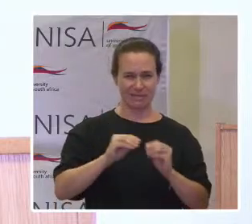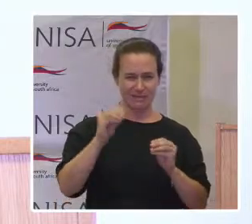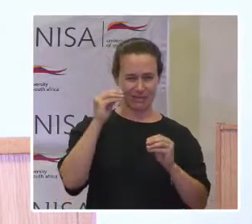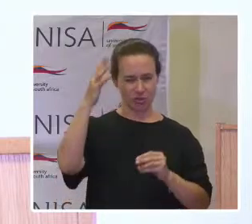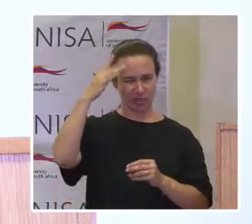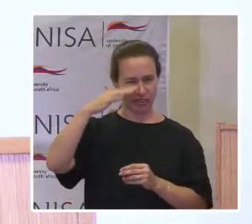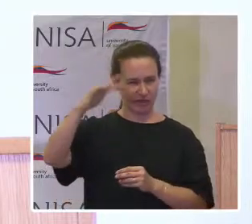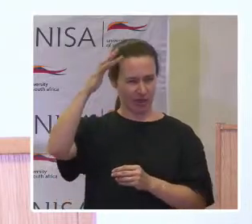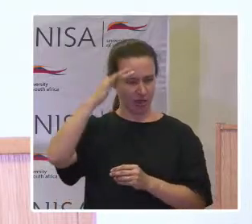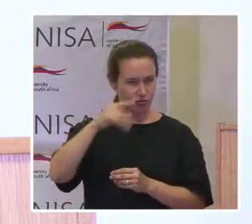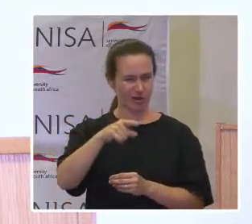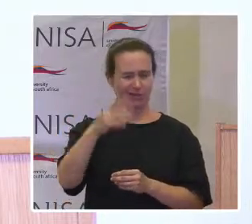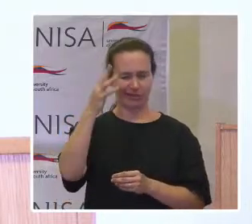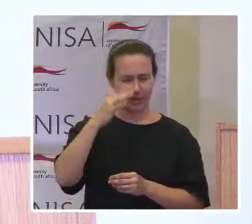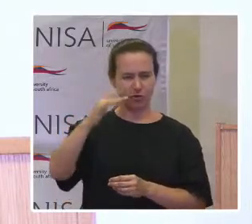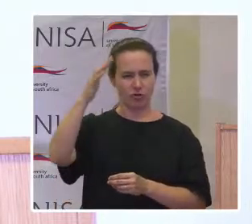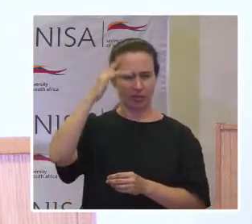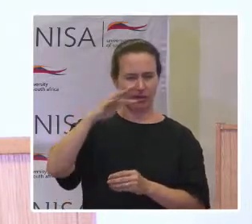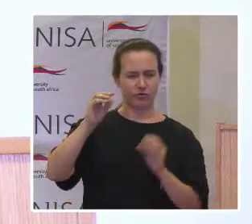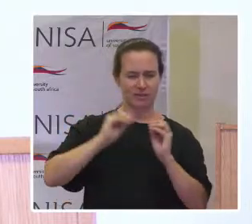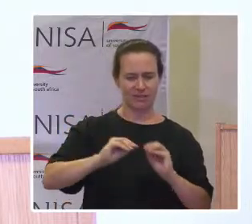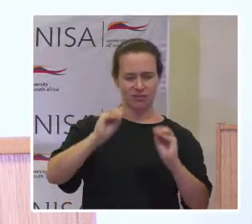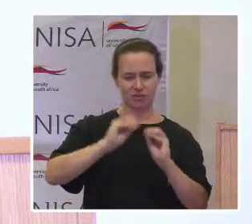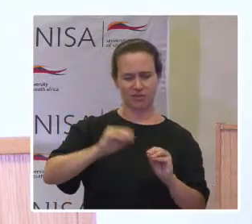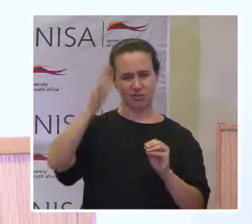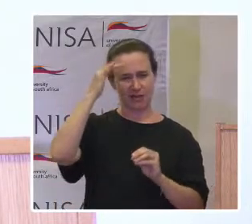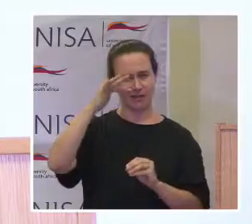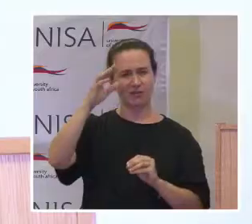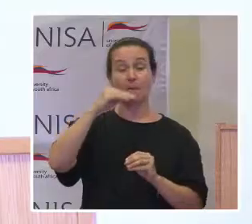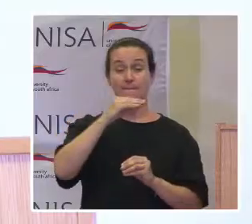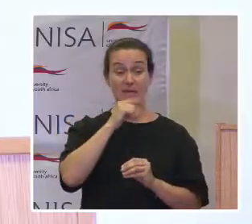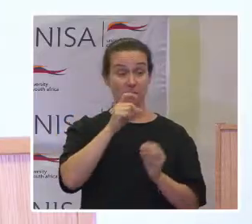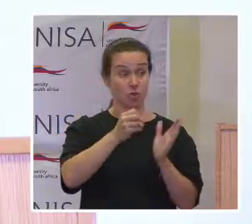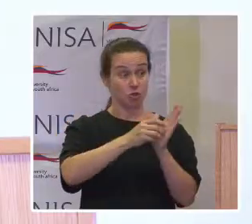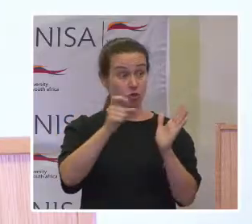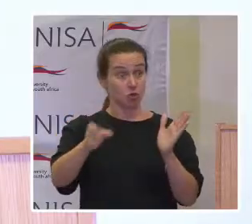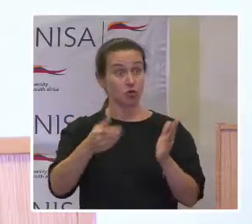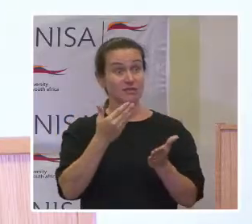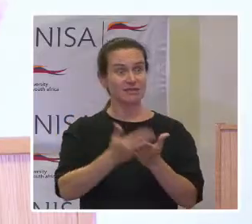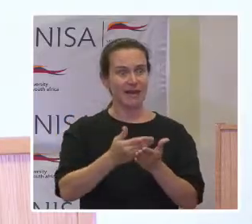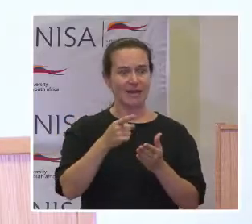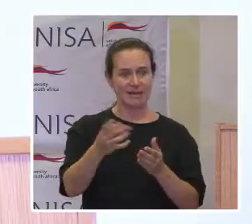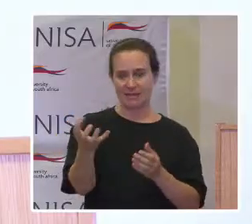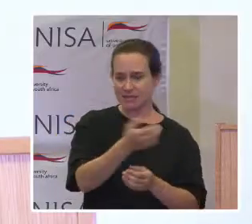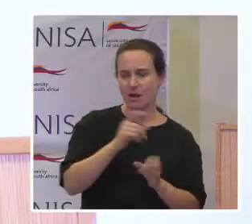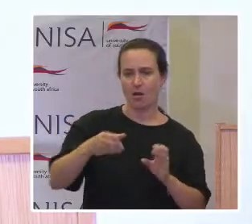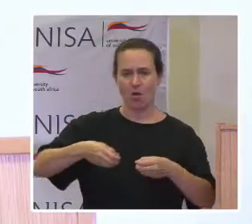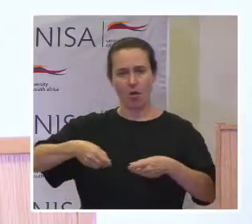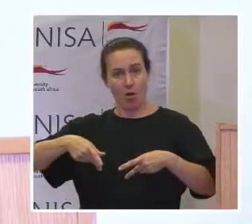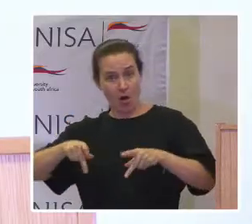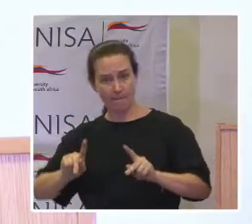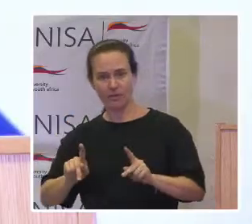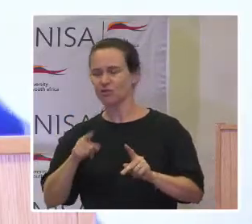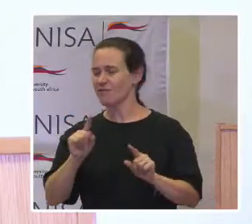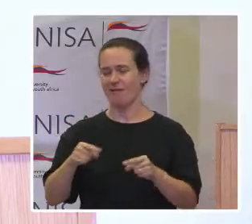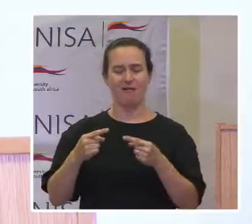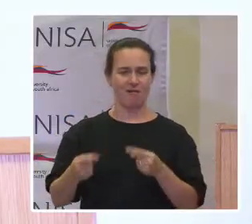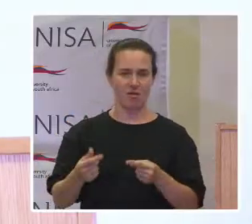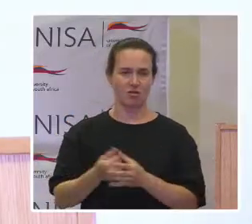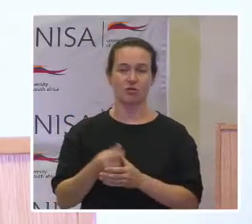theory, we are closing the opportunities for our learners to tap into the opportunities that are coming with